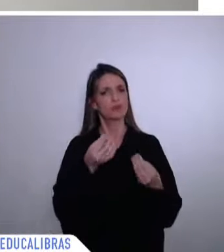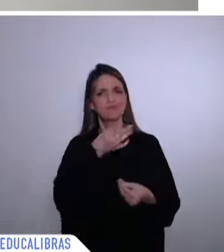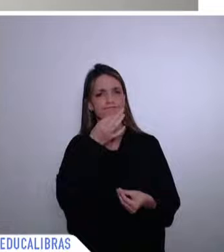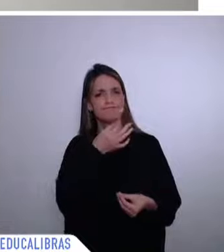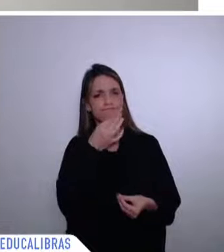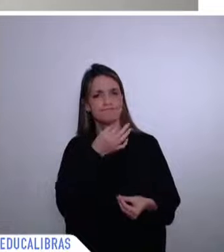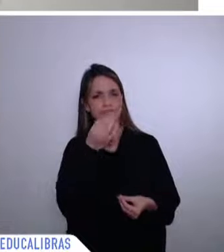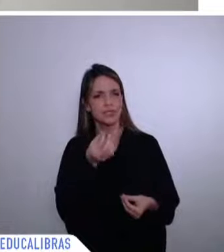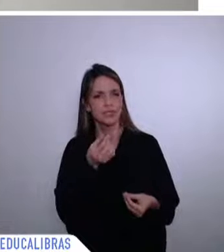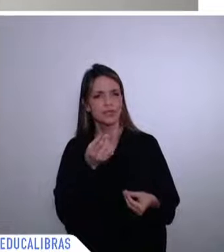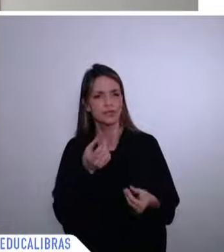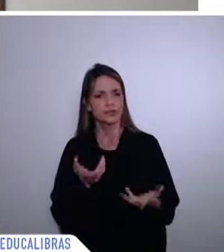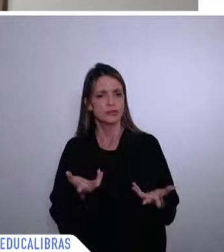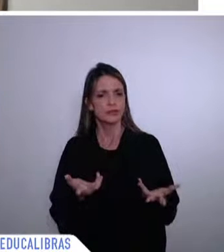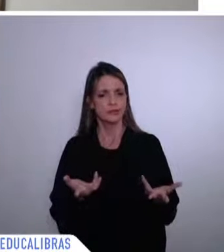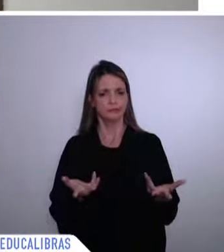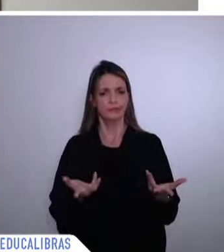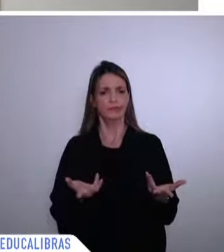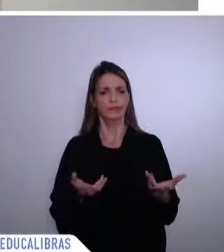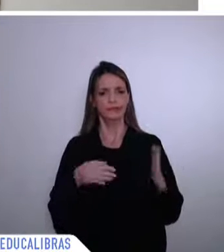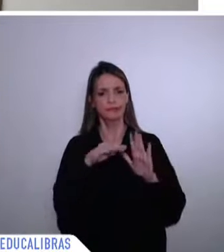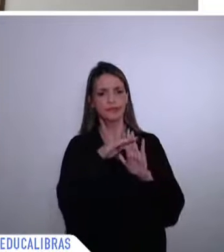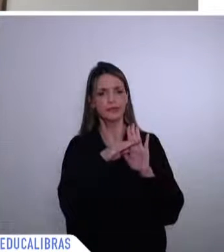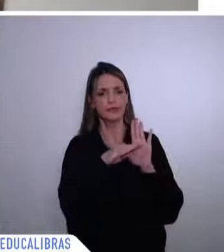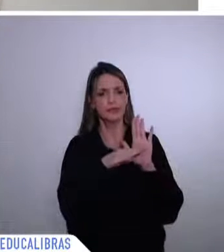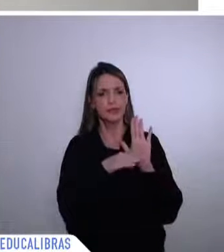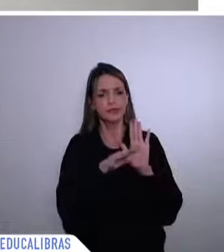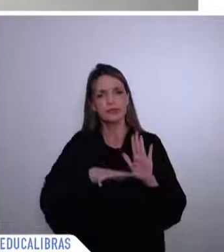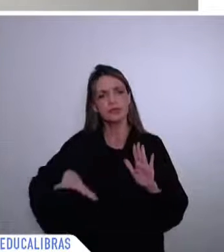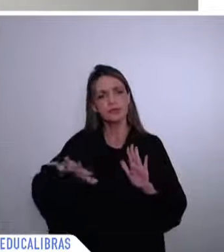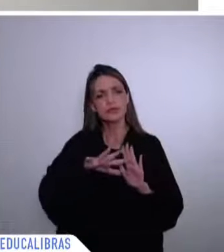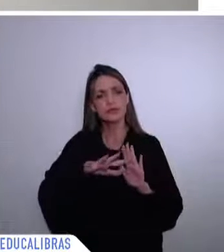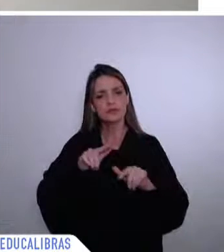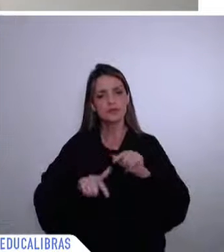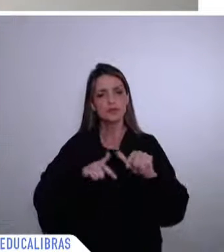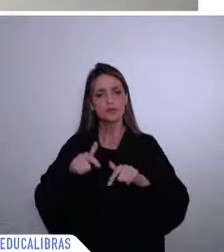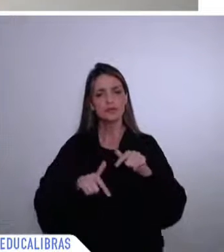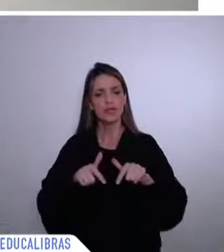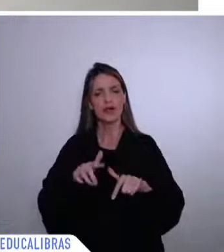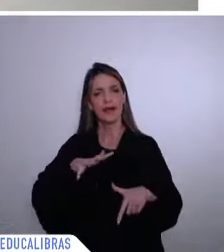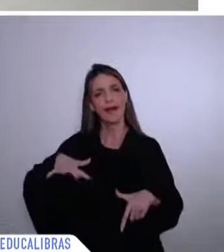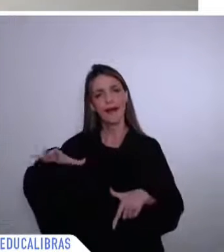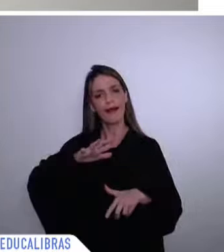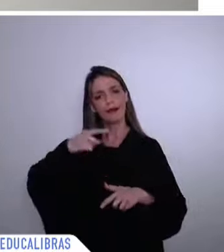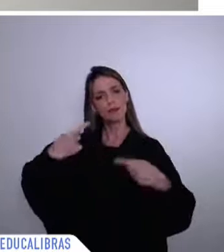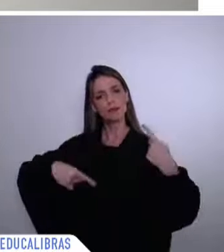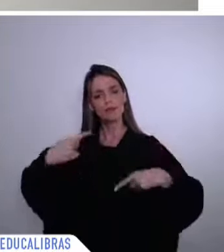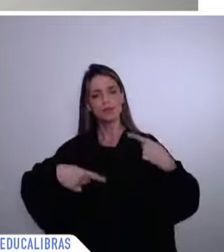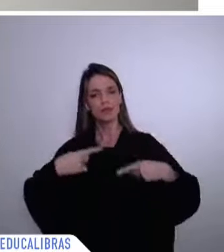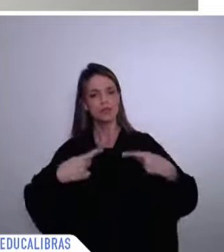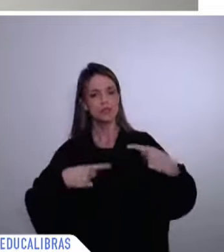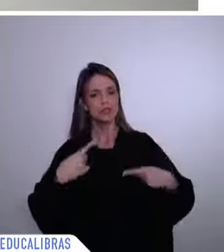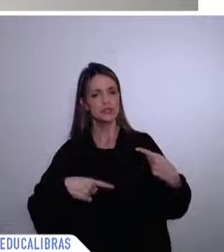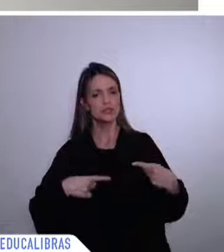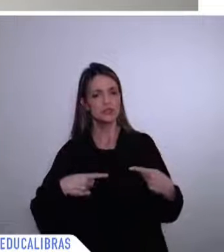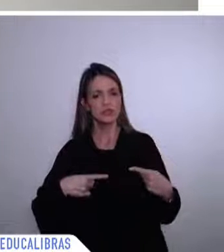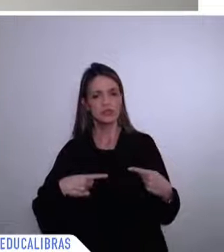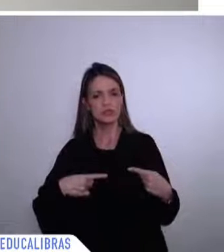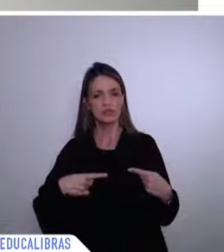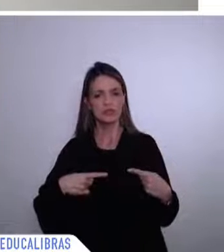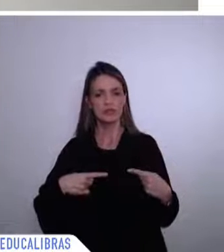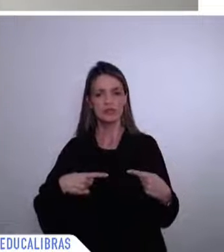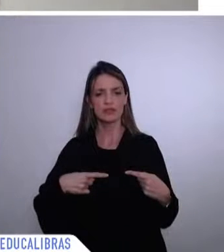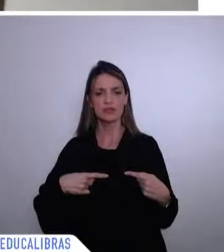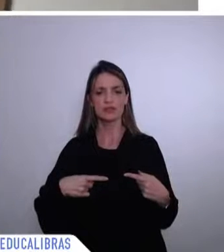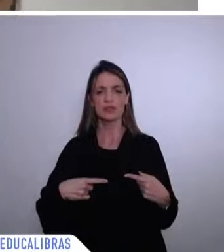labor and staff members. So I'd like to talk to Antônio Lisboa. How do you perceive this, and what is the participation of the labor class in